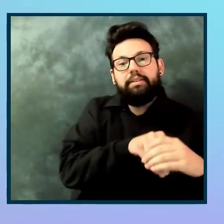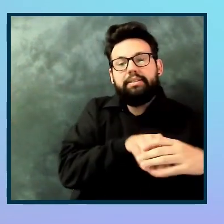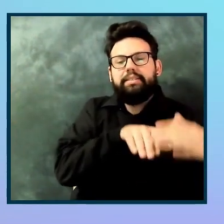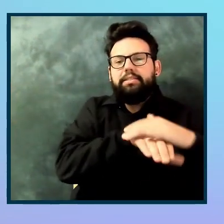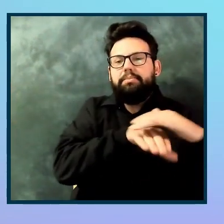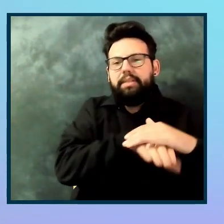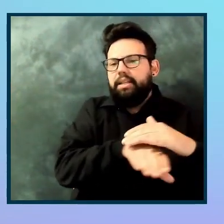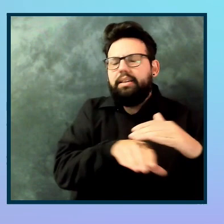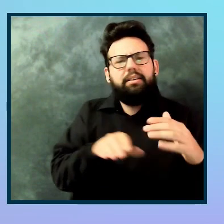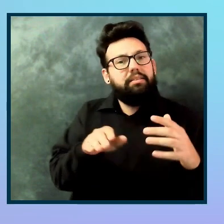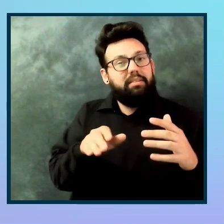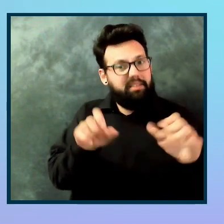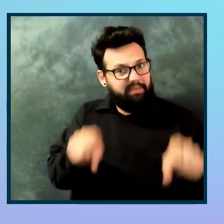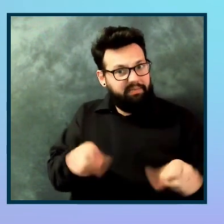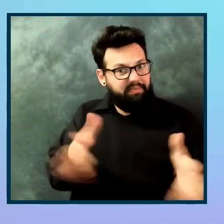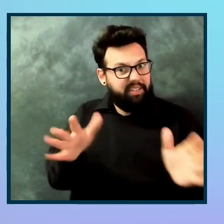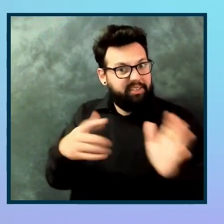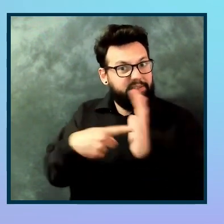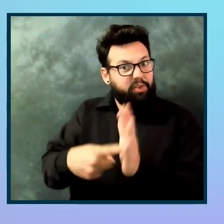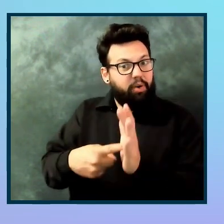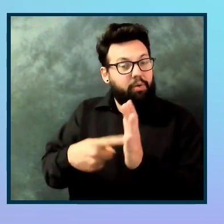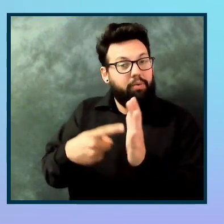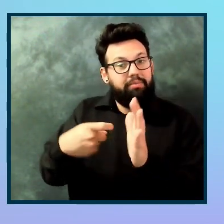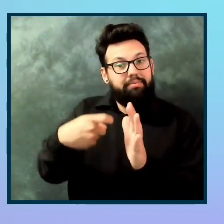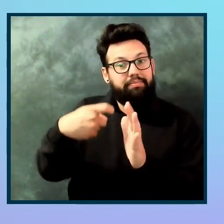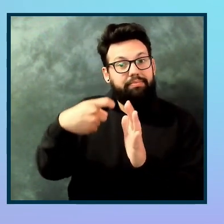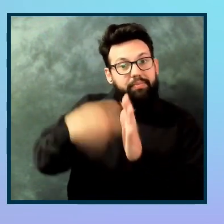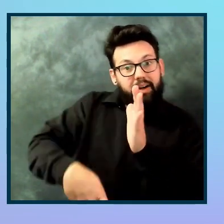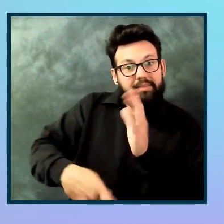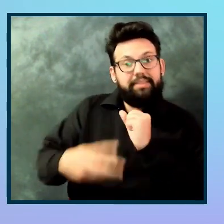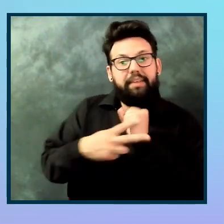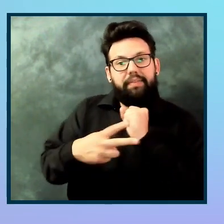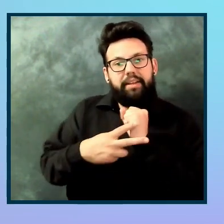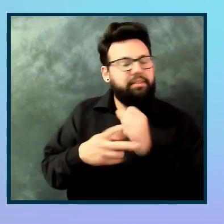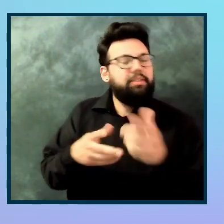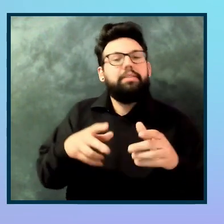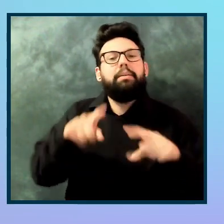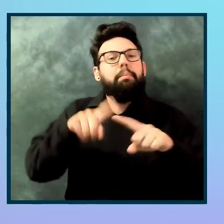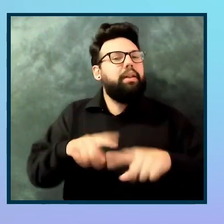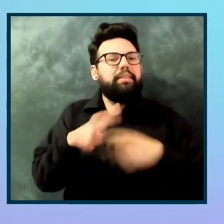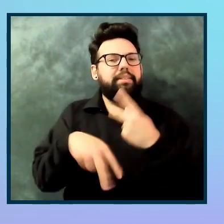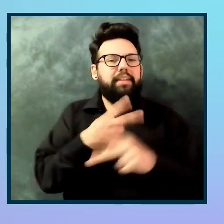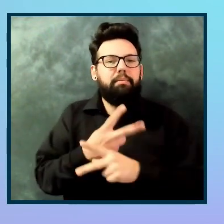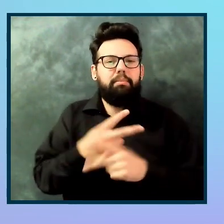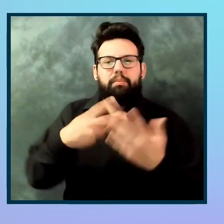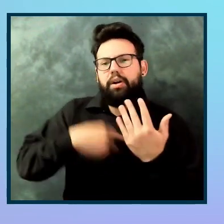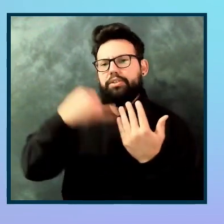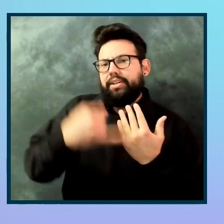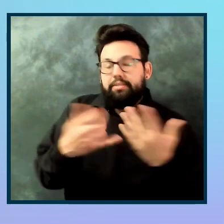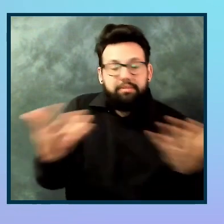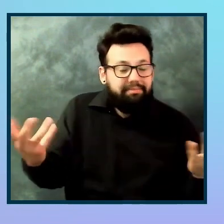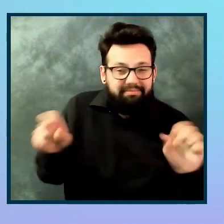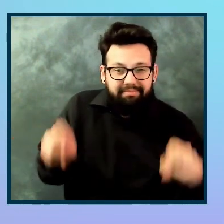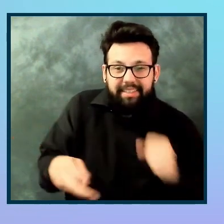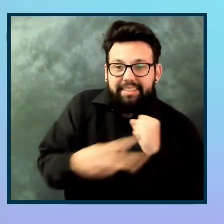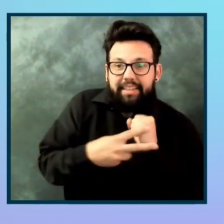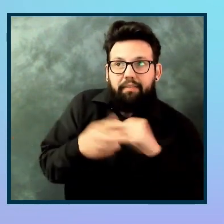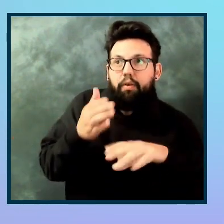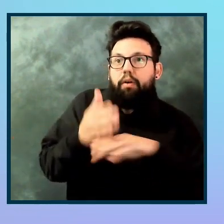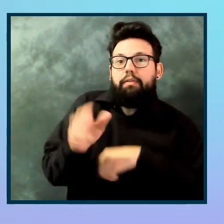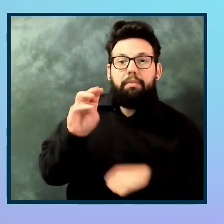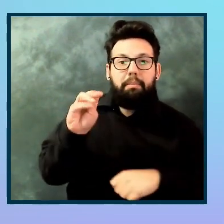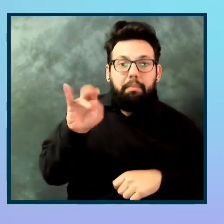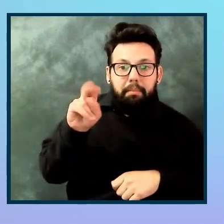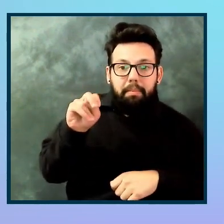Depending on the scope of the project, it's millions, literally. We've done risk analysis, we've done in different organizations, and